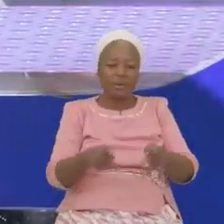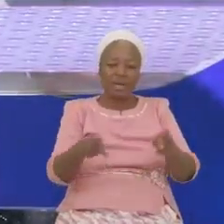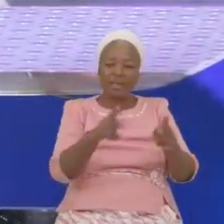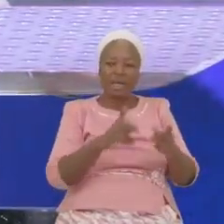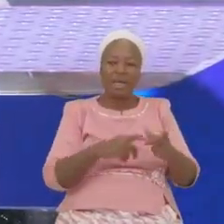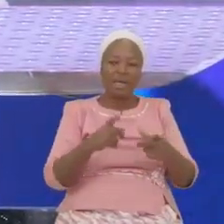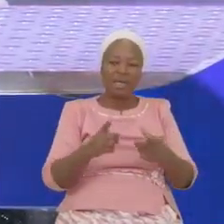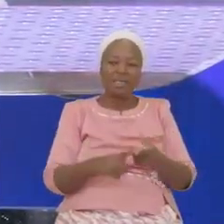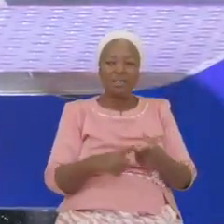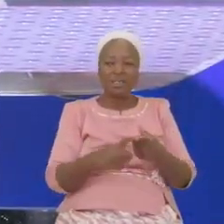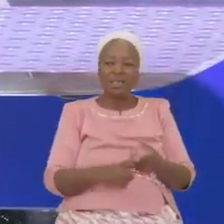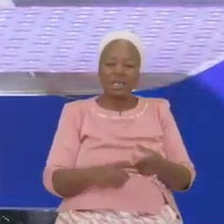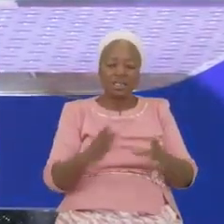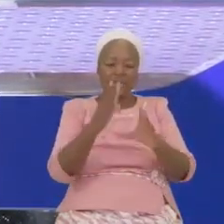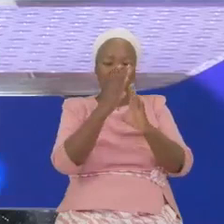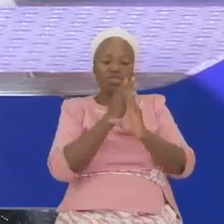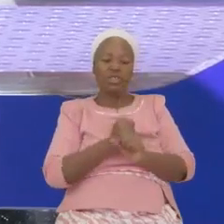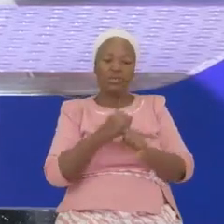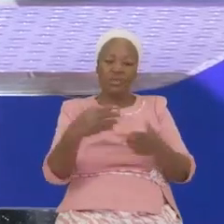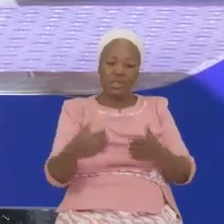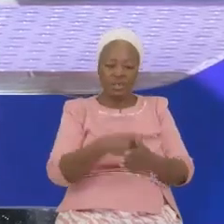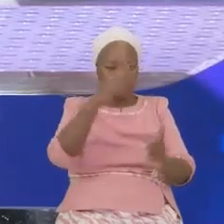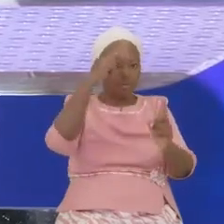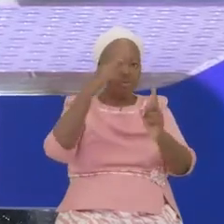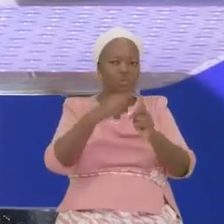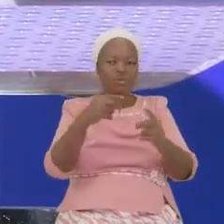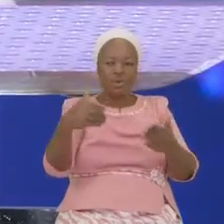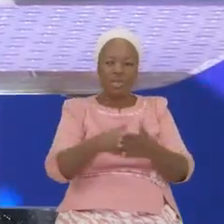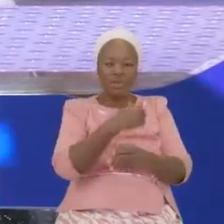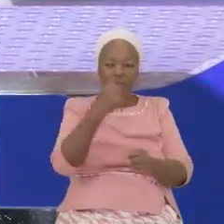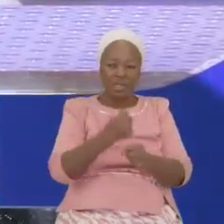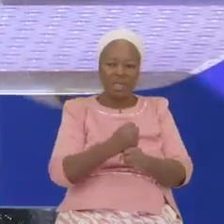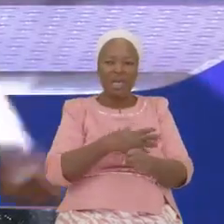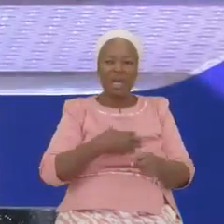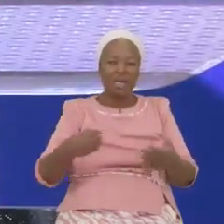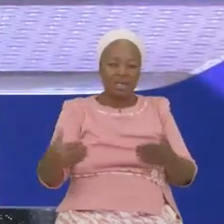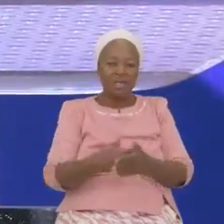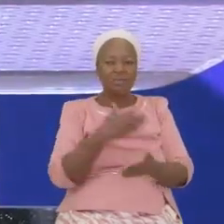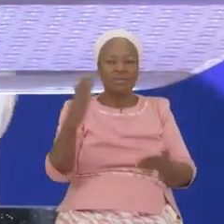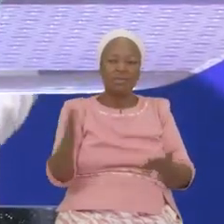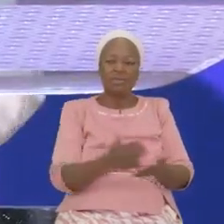achieve the new goal, new year, a new song.